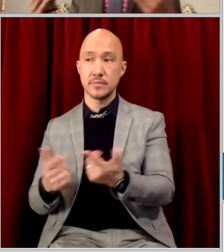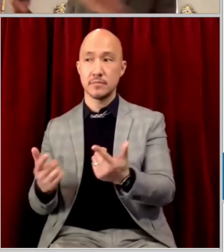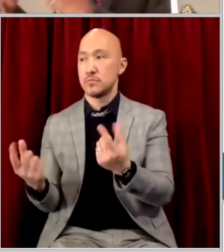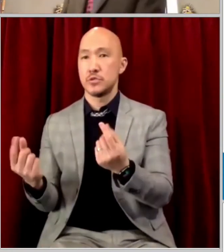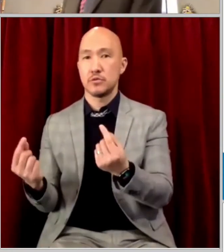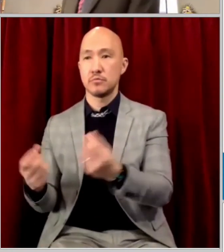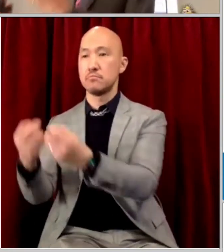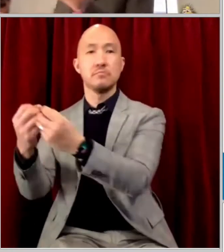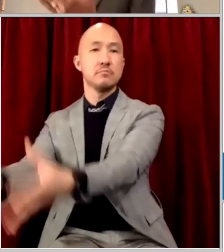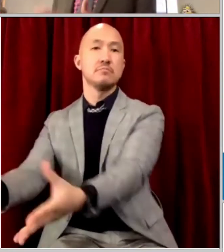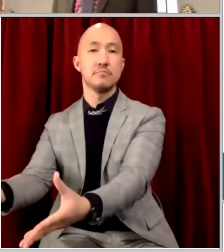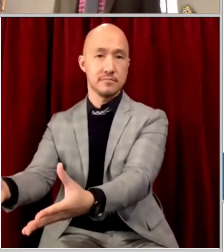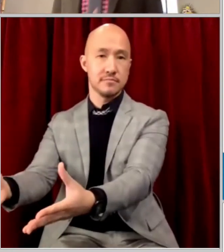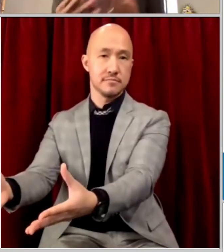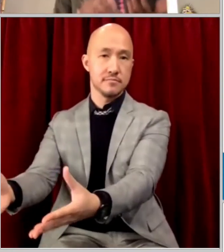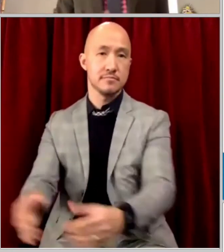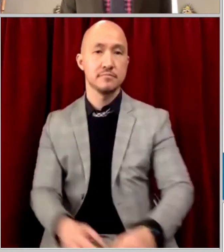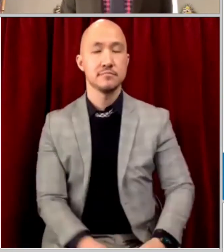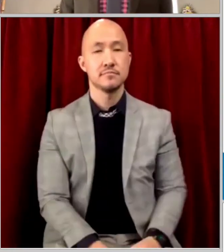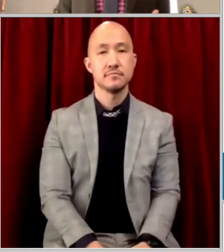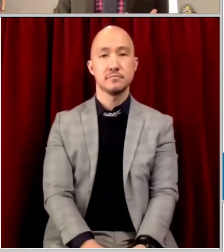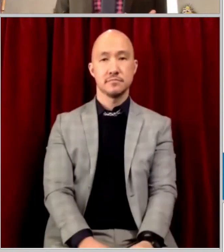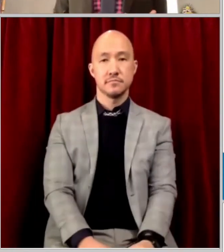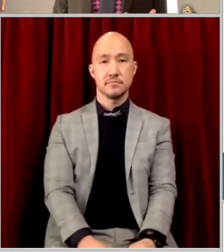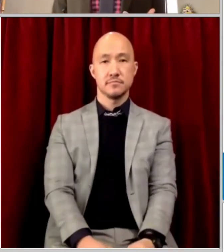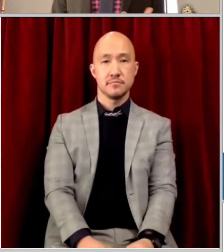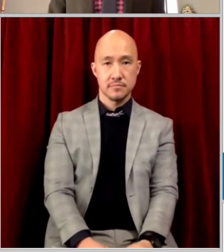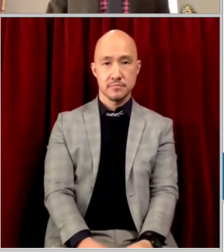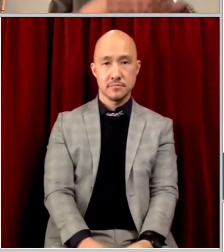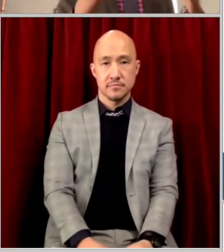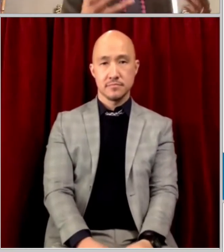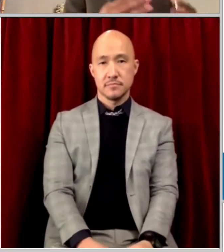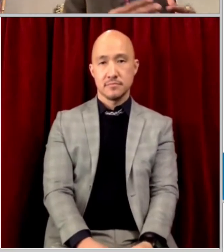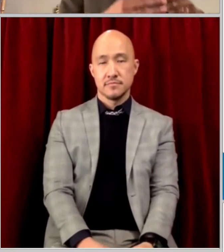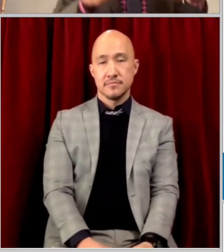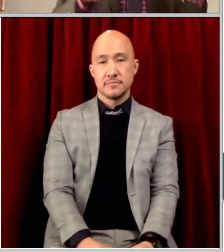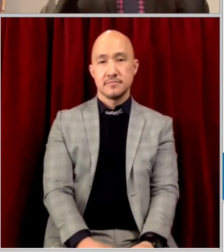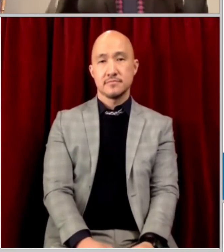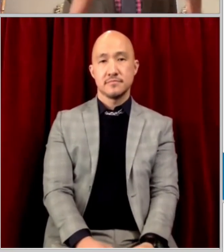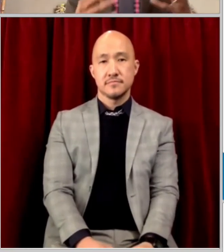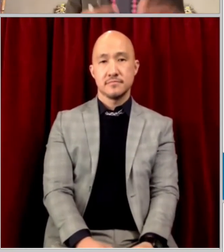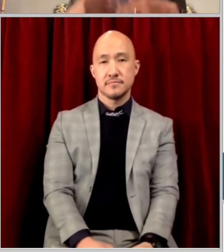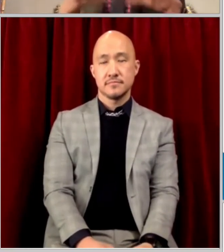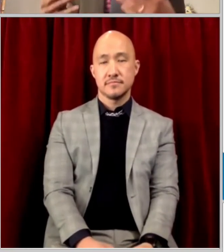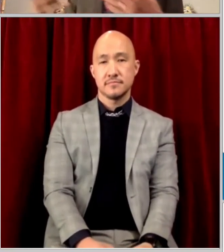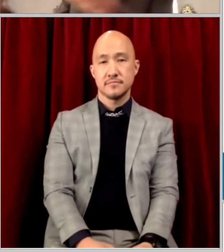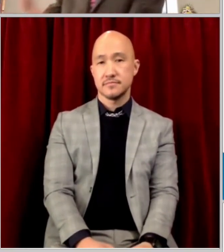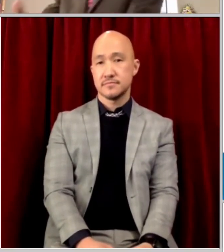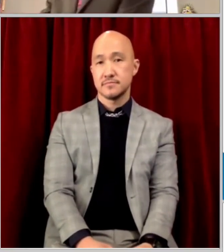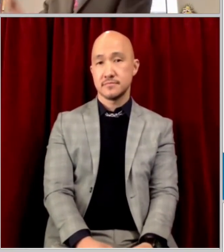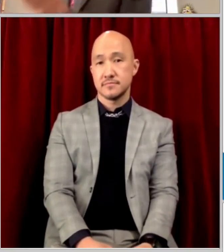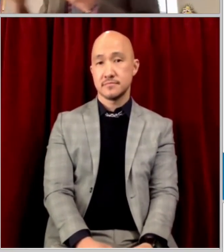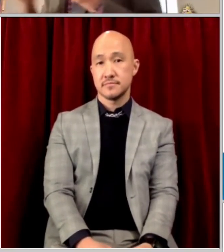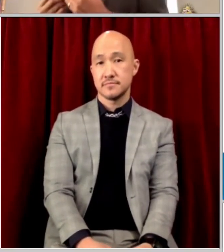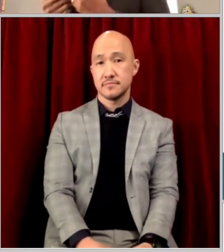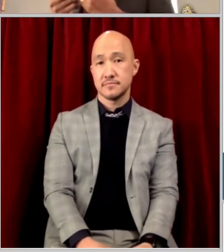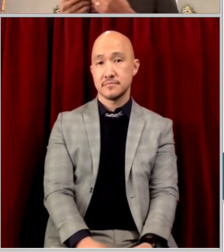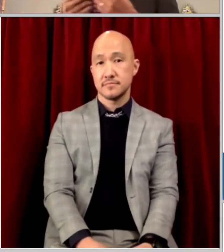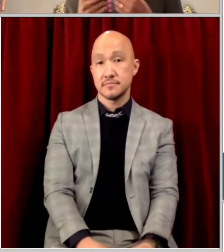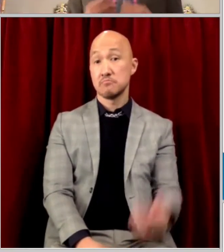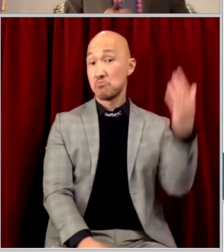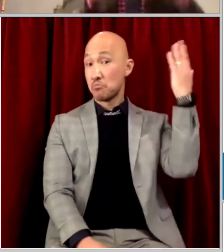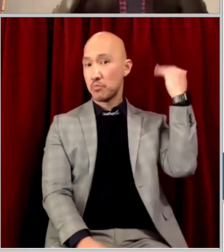salt they used was different than the table salt we have today. And so the salt that in Jesus' day they used came right from the